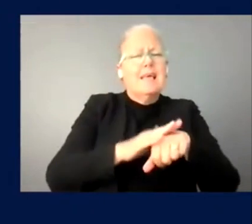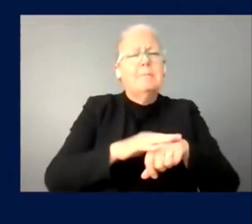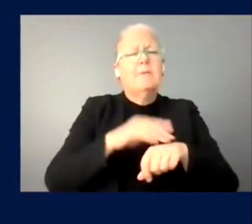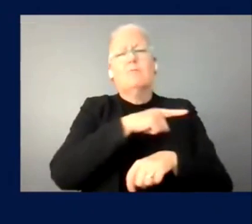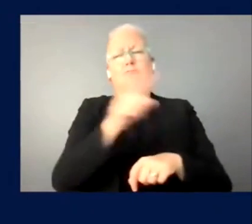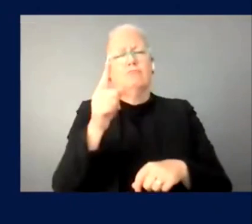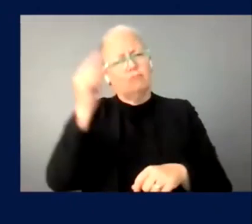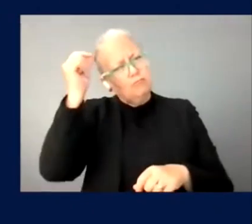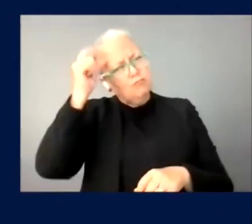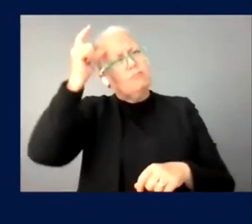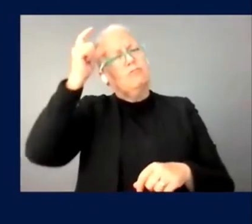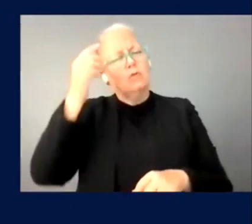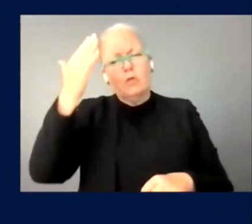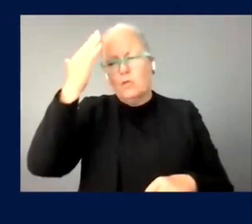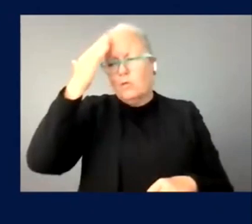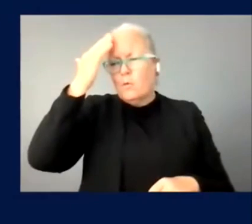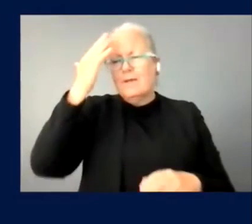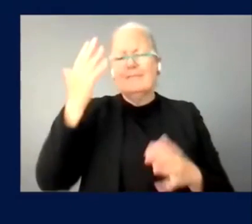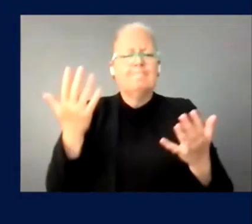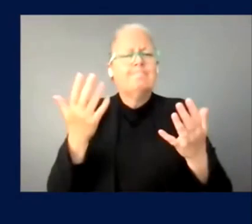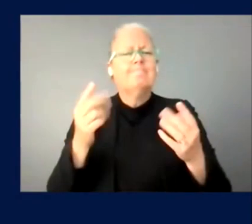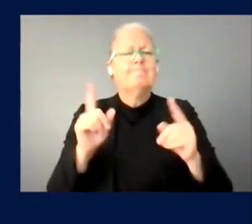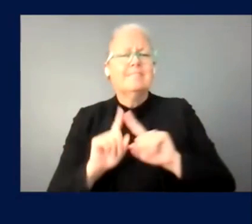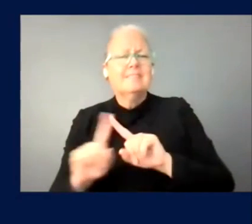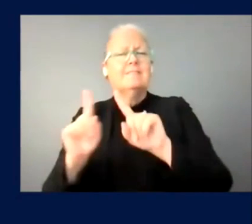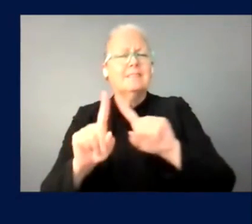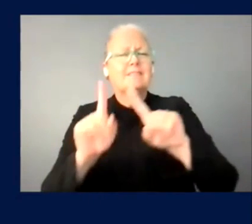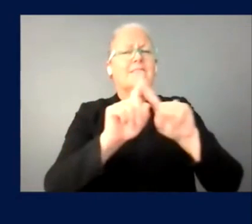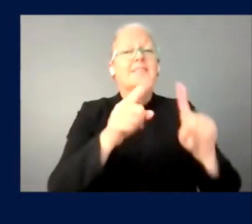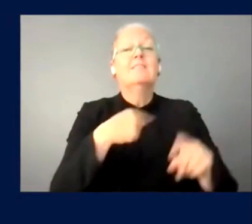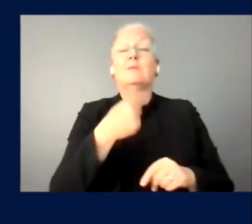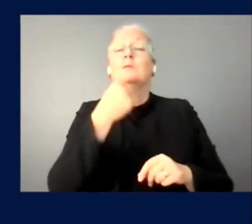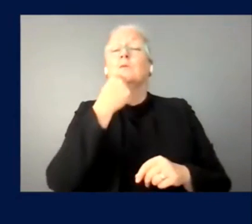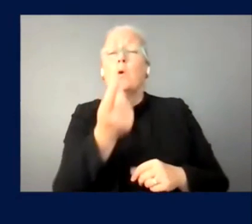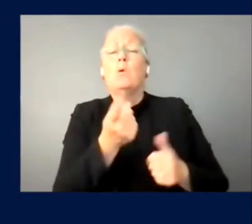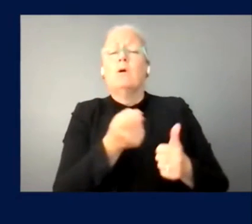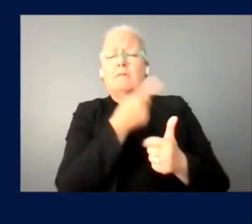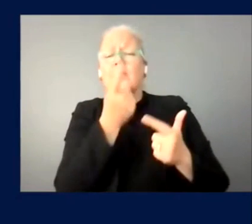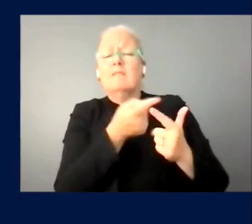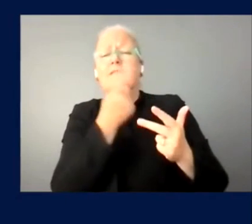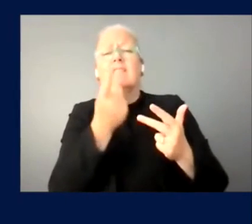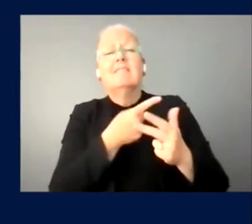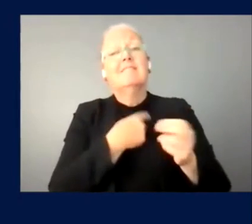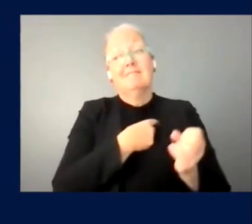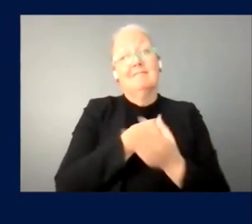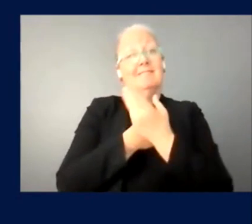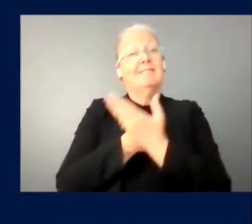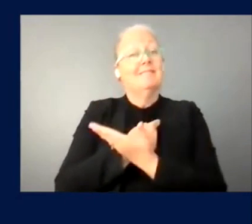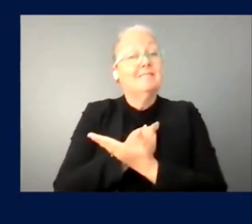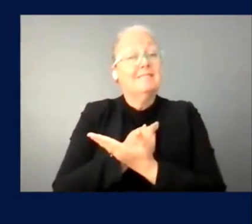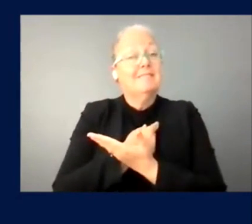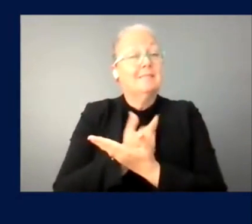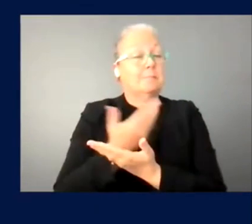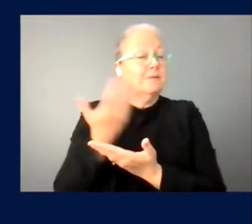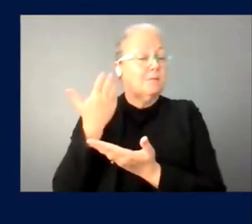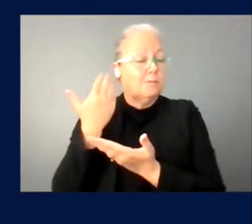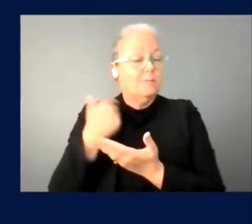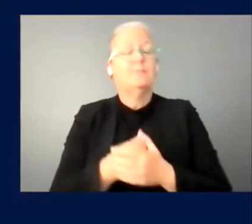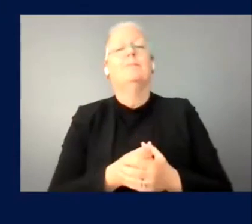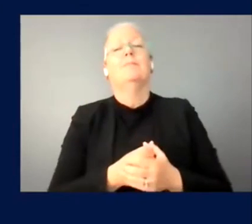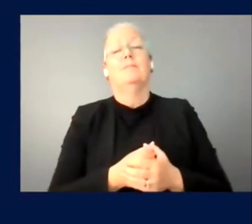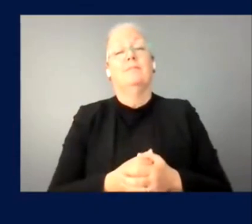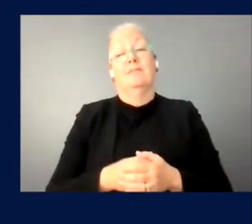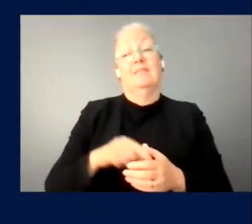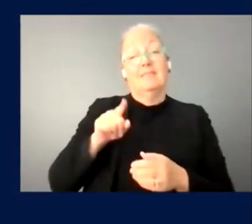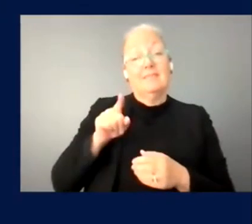of those umbrella groups that I listed on the previous slide. And then we used the information and the guidance that we got